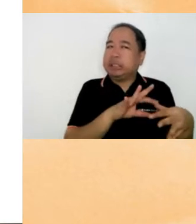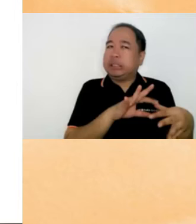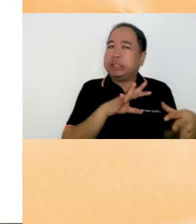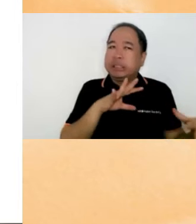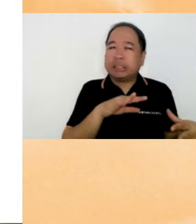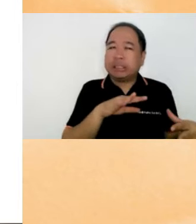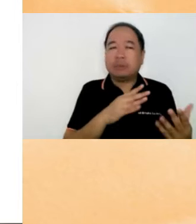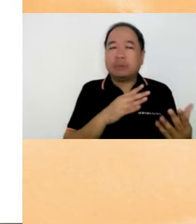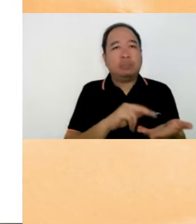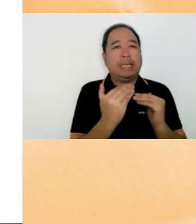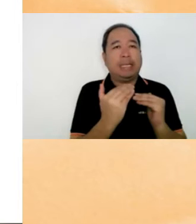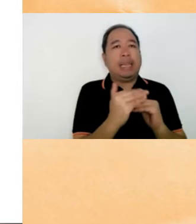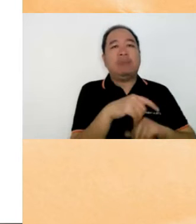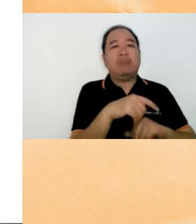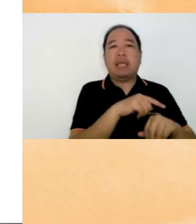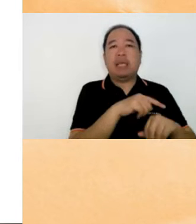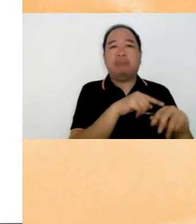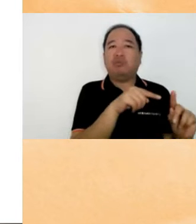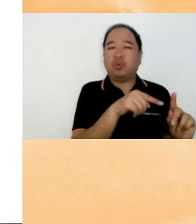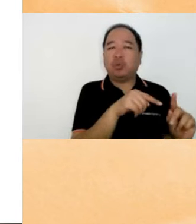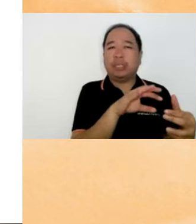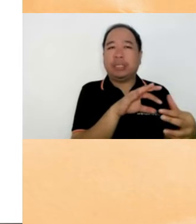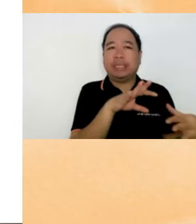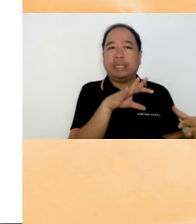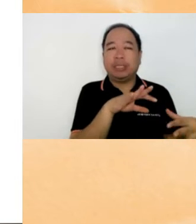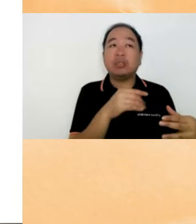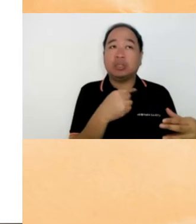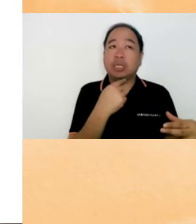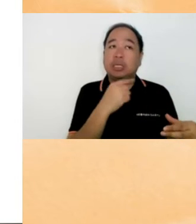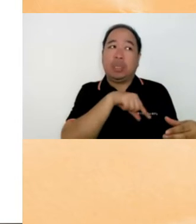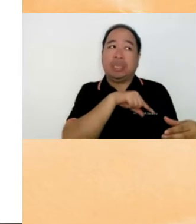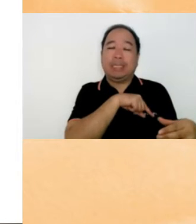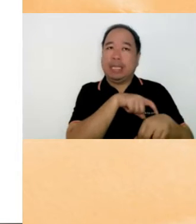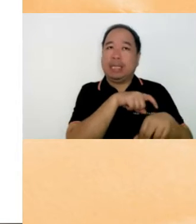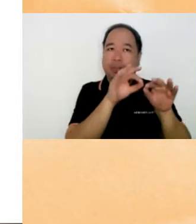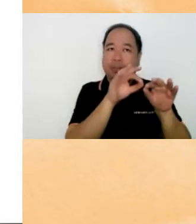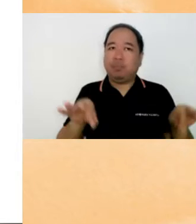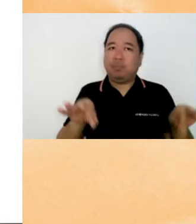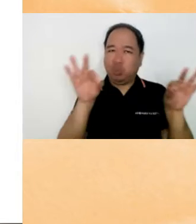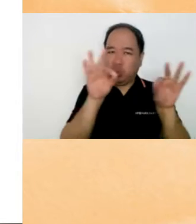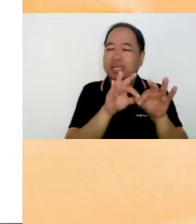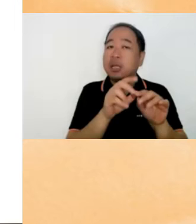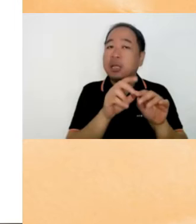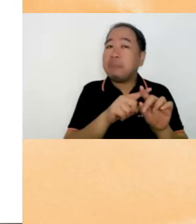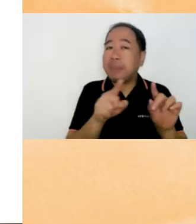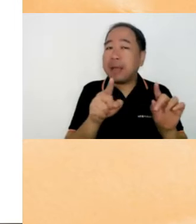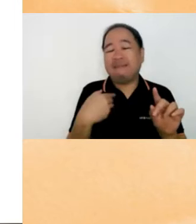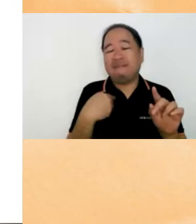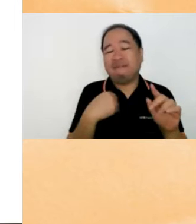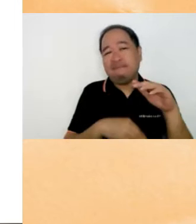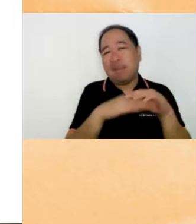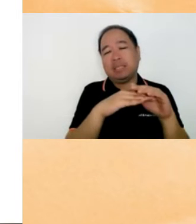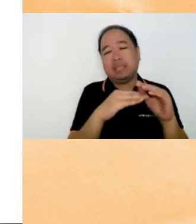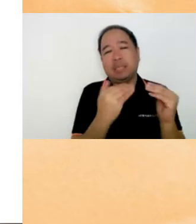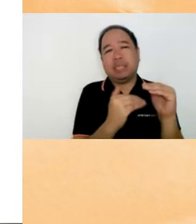children. They say quality time is important, but then there is always a limit to quality time. You know? There has to be